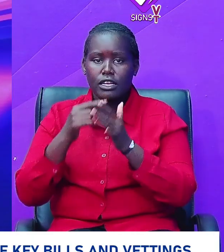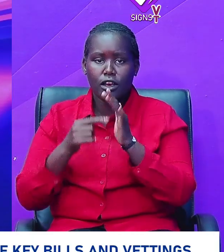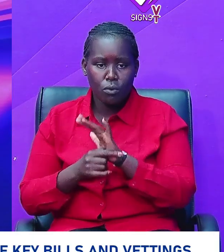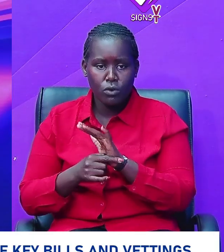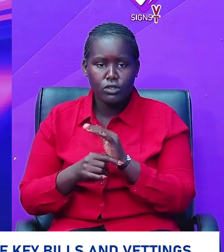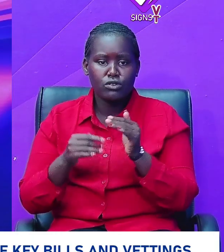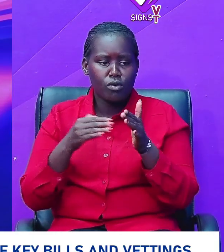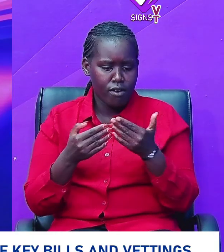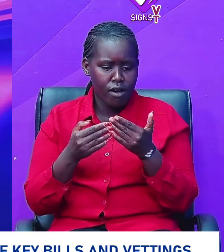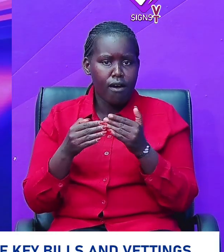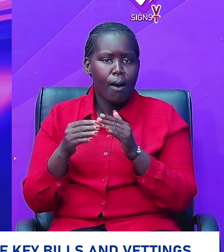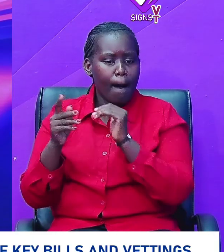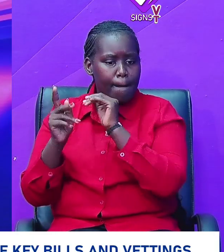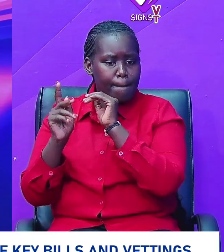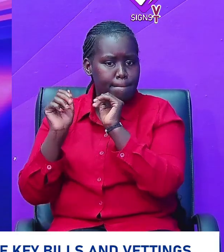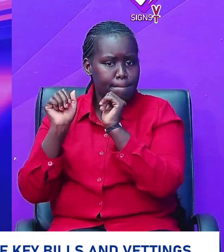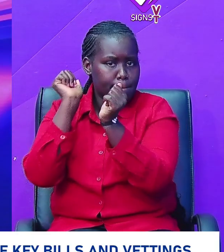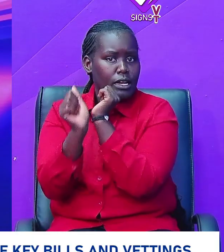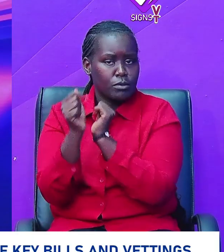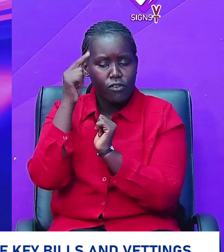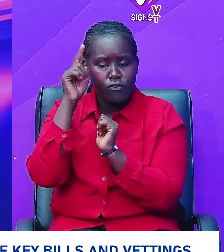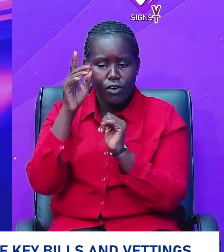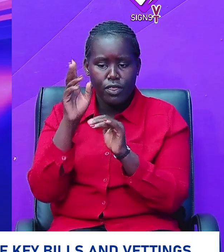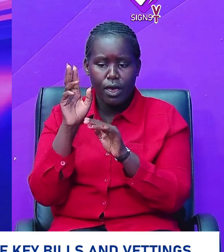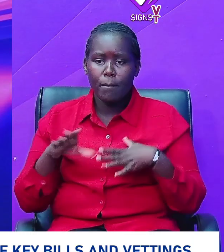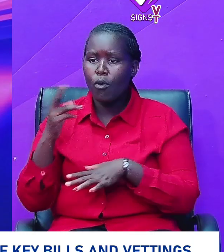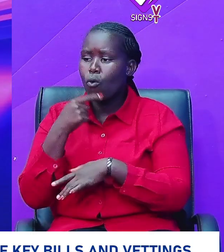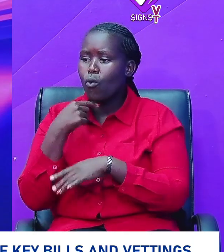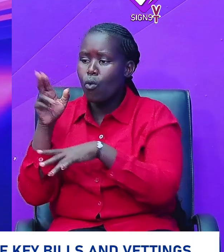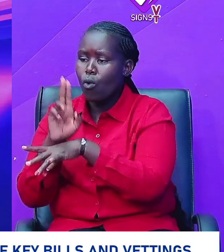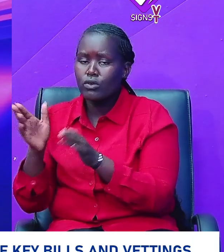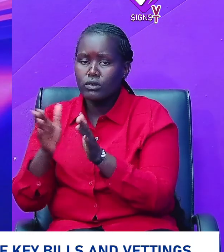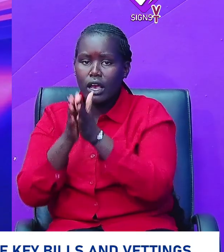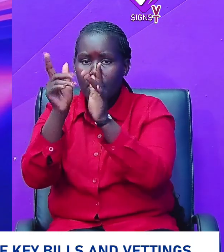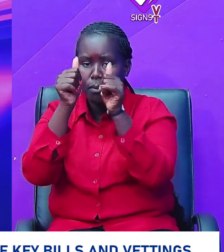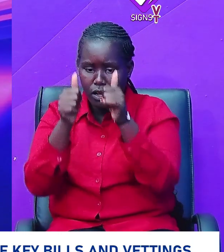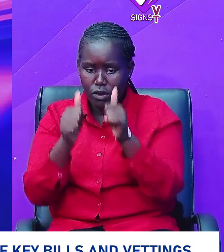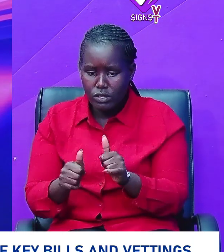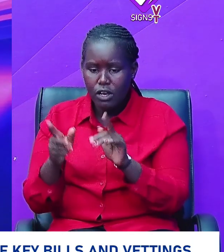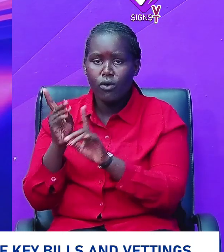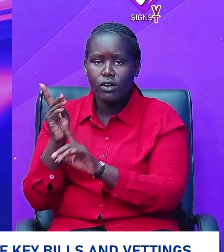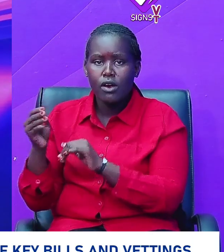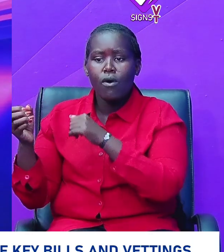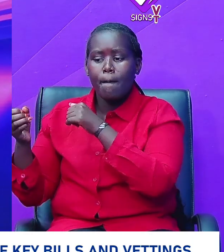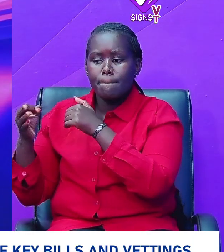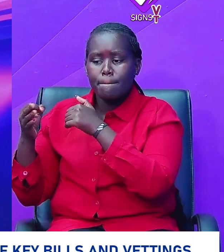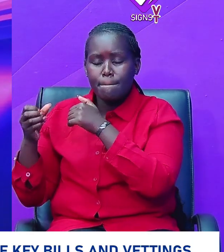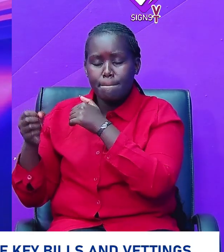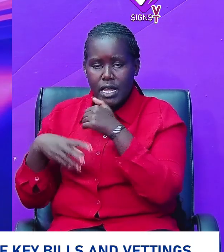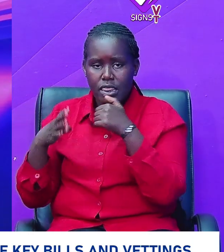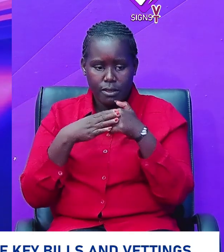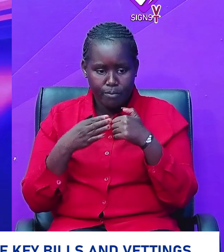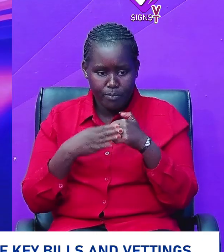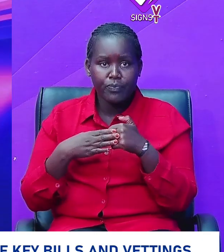severe penalties on offenders. In a public notice dated September 8, 2025,